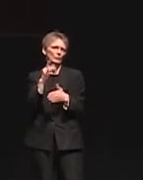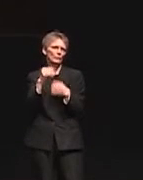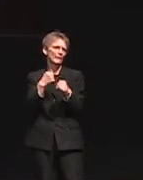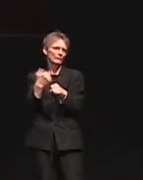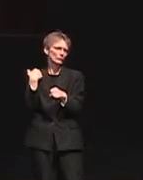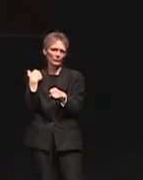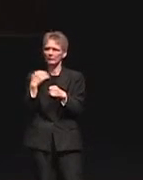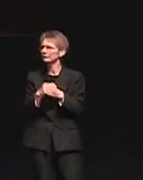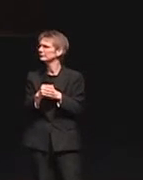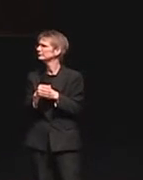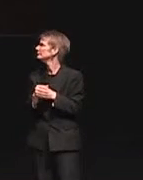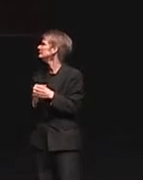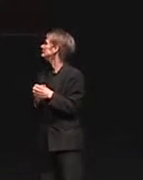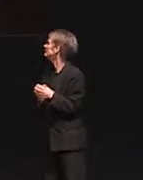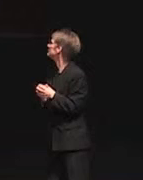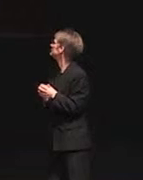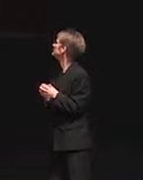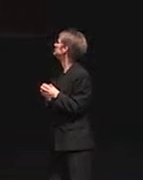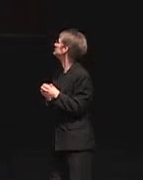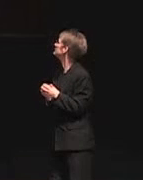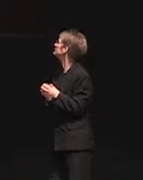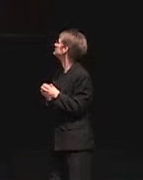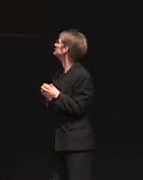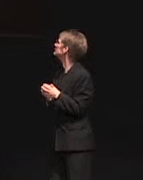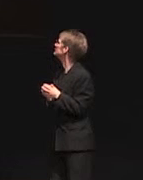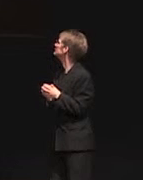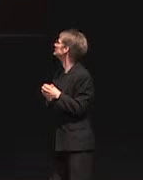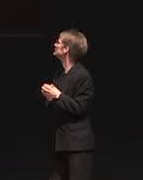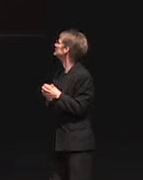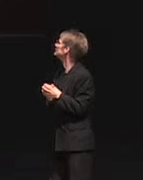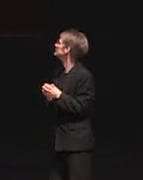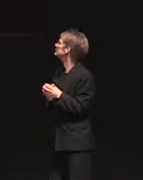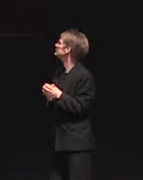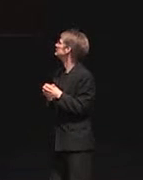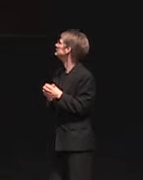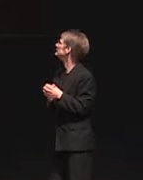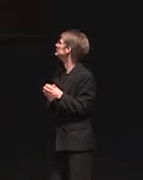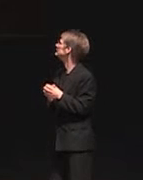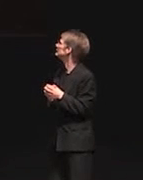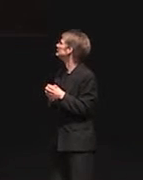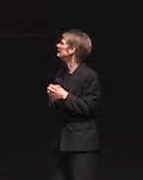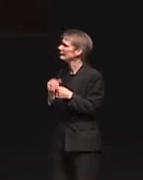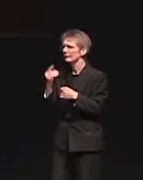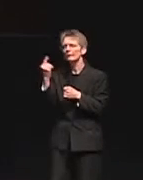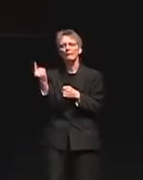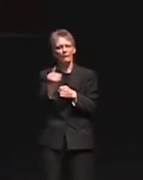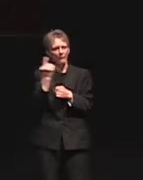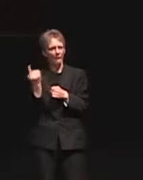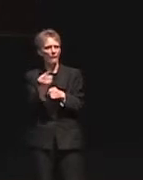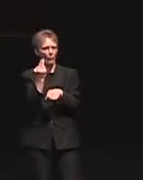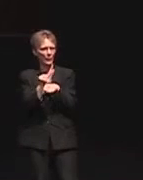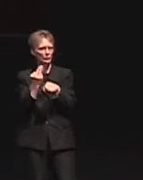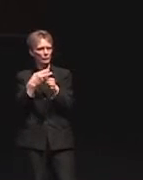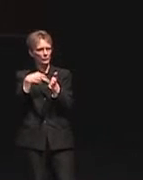is the series that I worked on most recently. Always use dancers because they tell